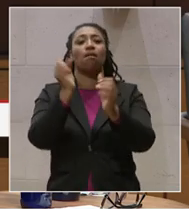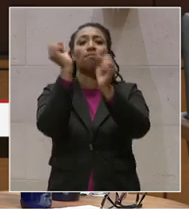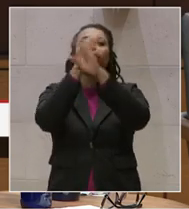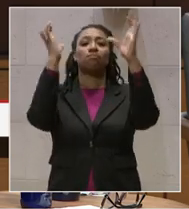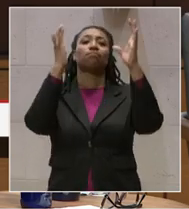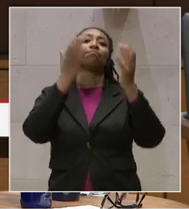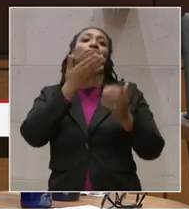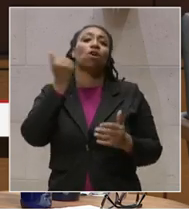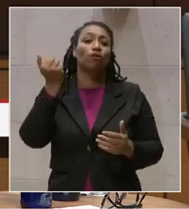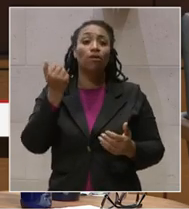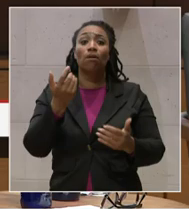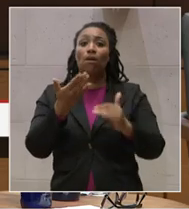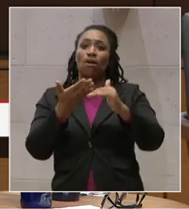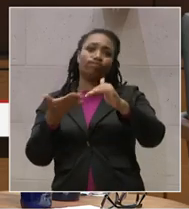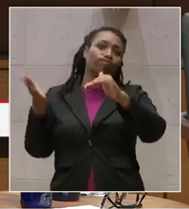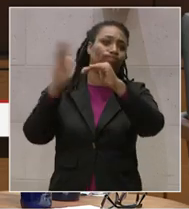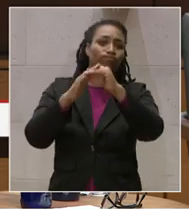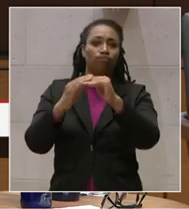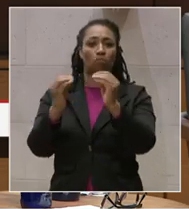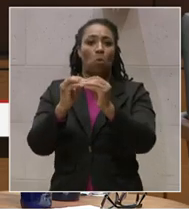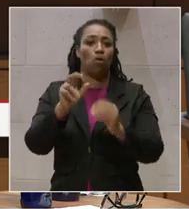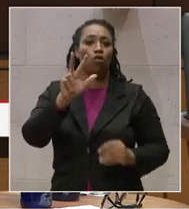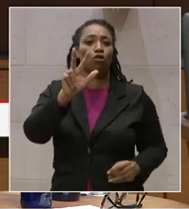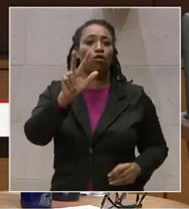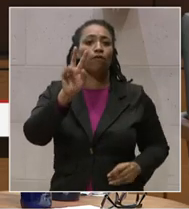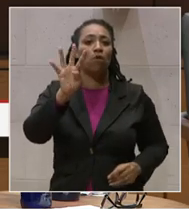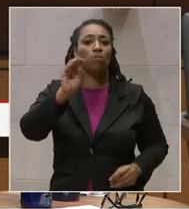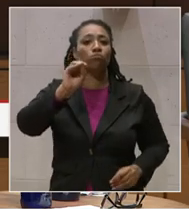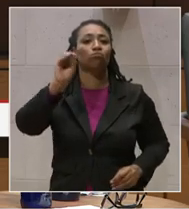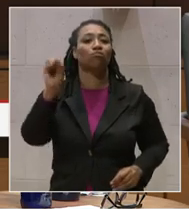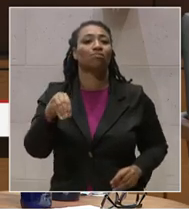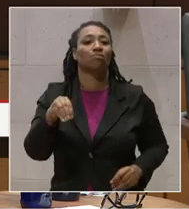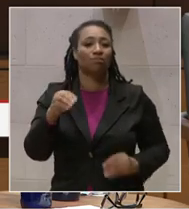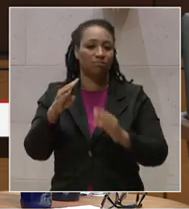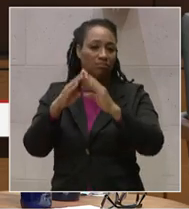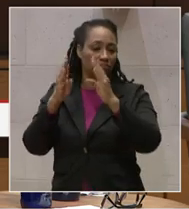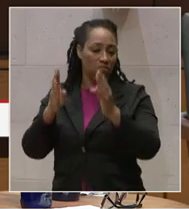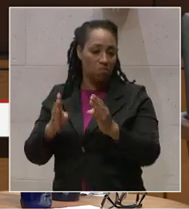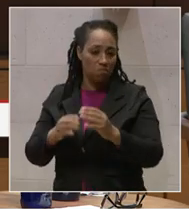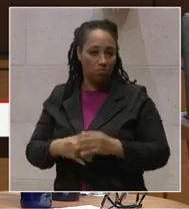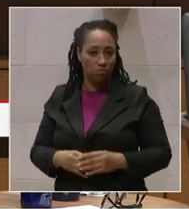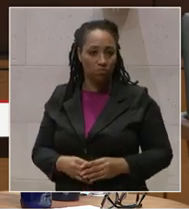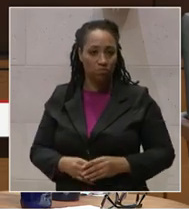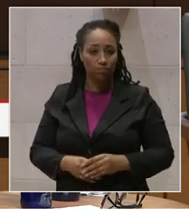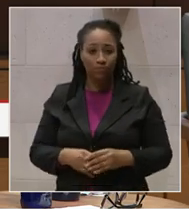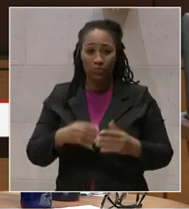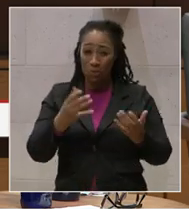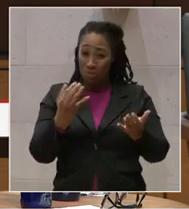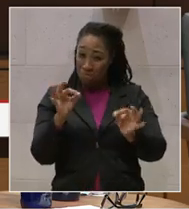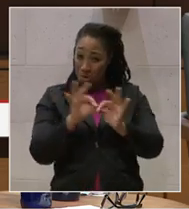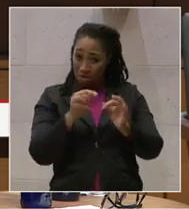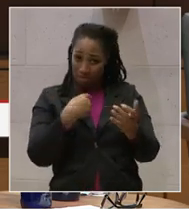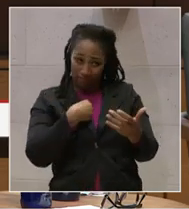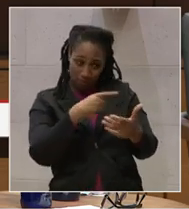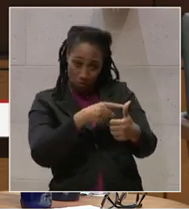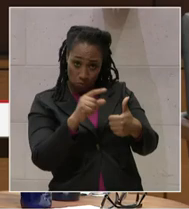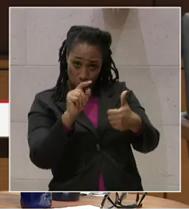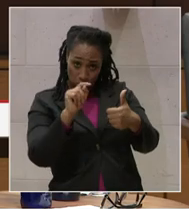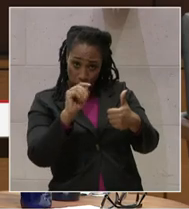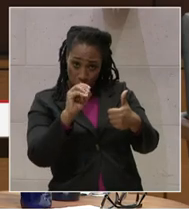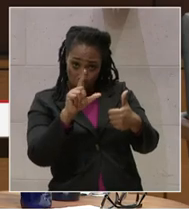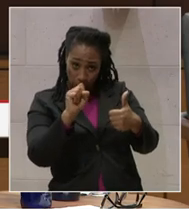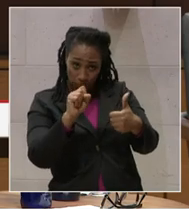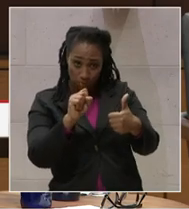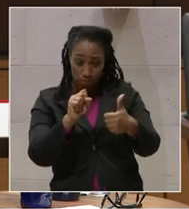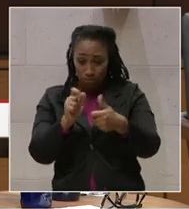34%, kind of on an annual basis. So it was the coupling of these tools, it was the tweaking of some of the tools, and adding new